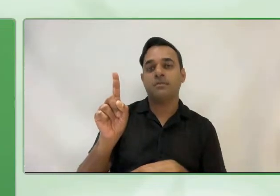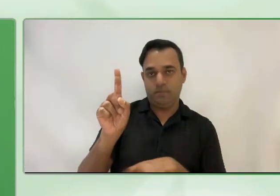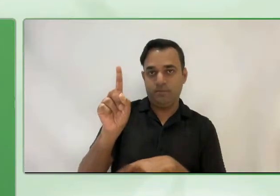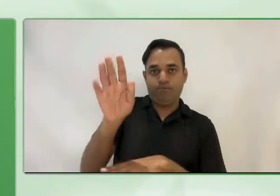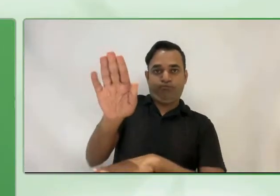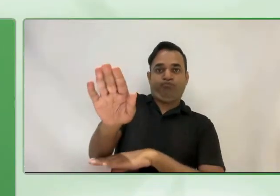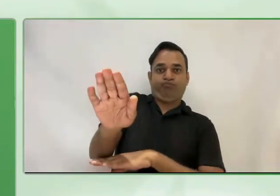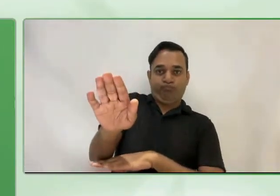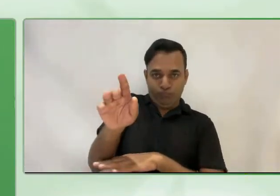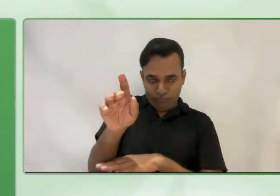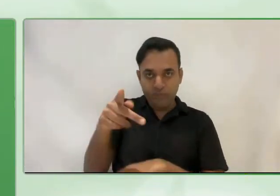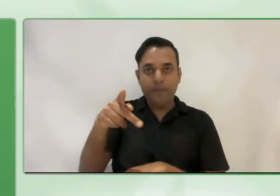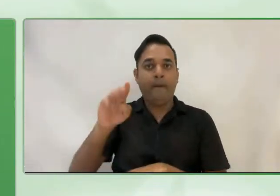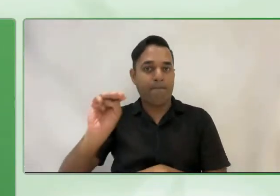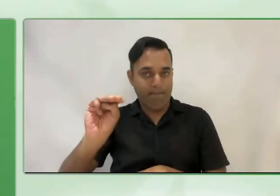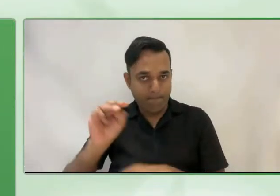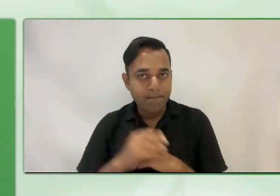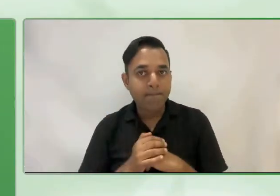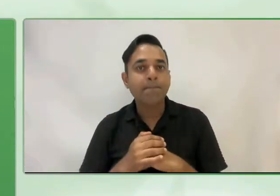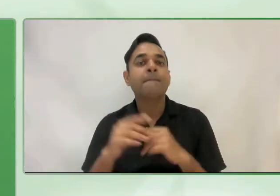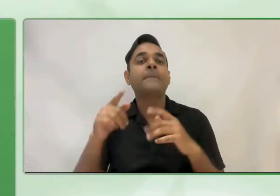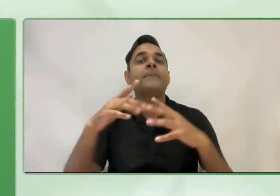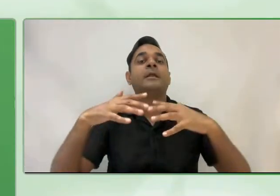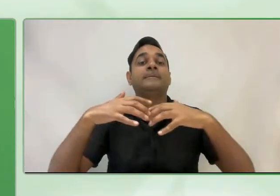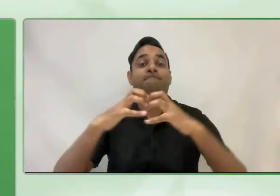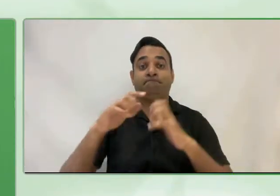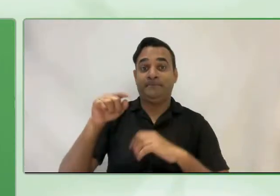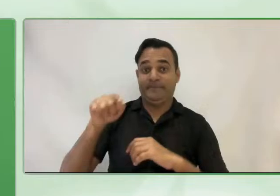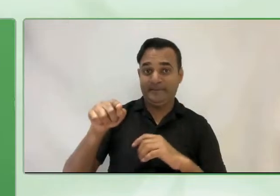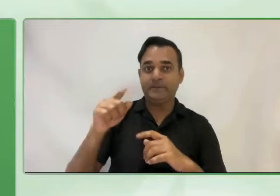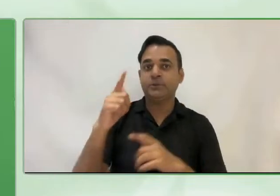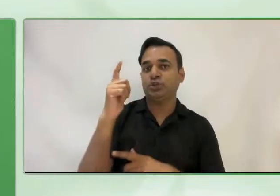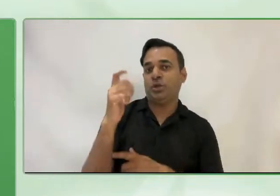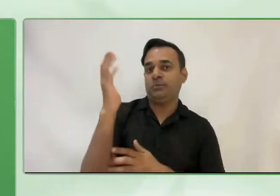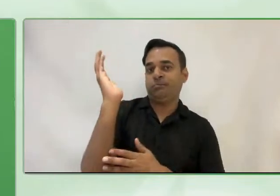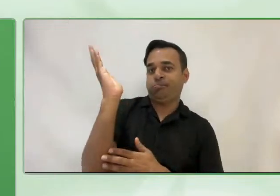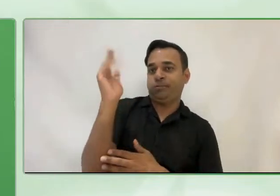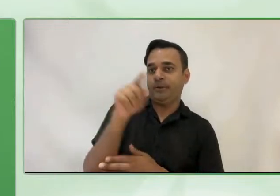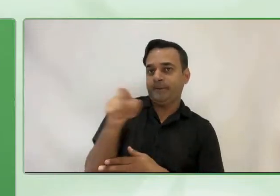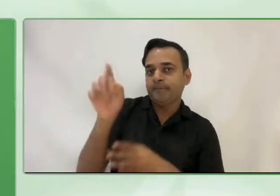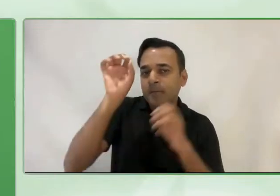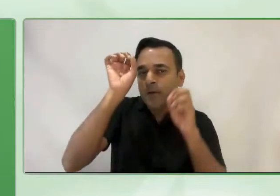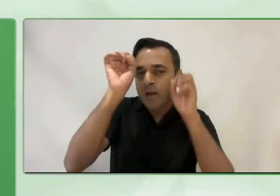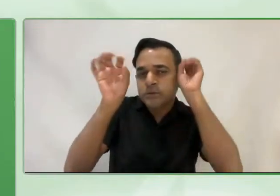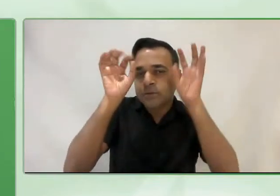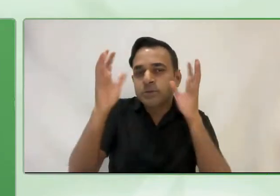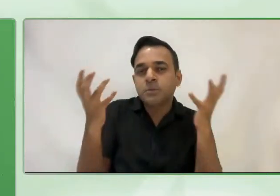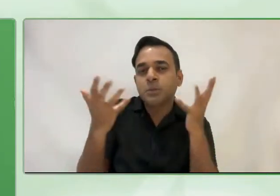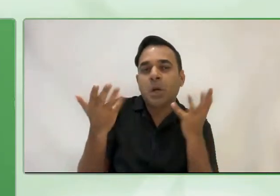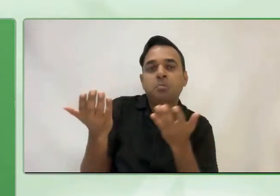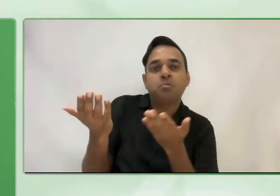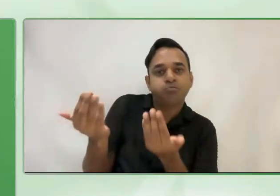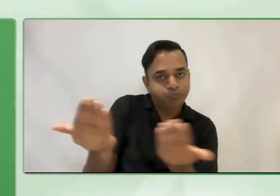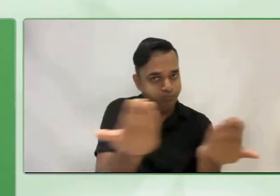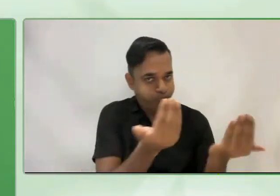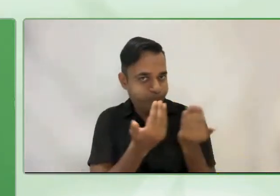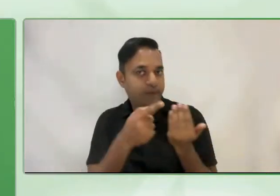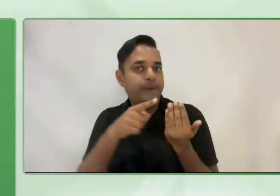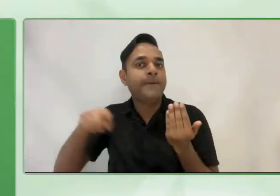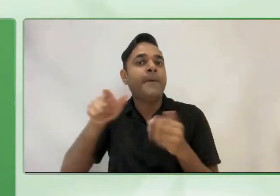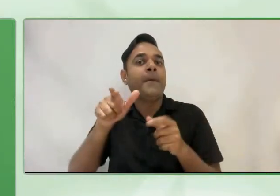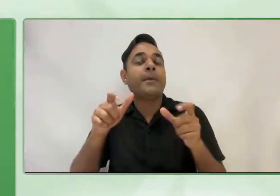bring. What we have on board this time is, for example, bionics. They do